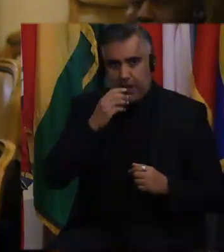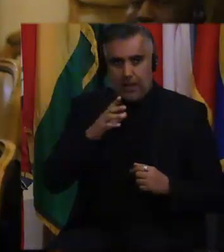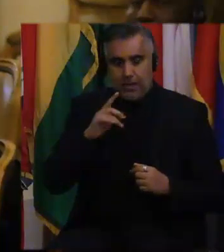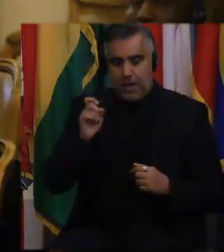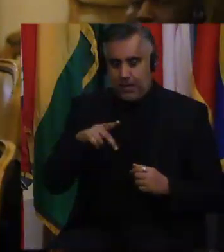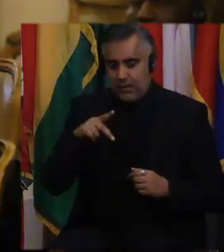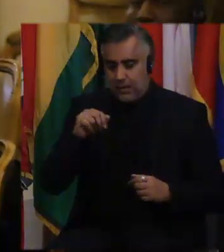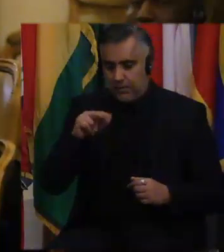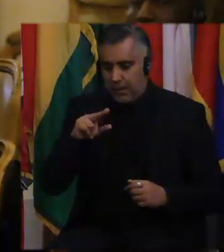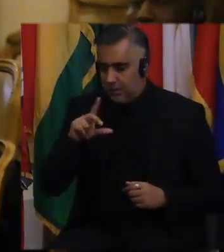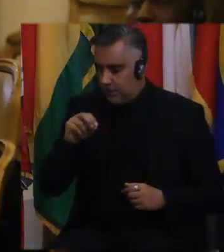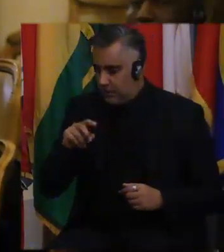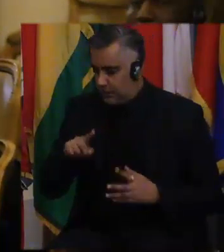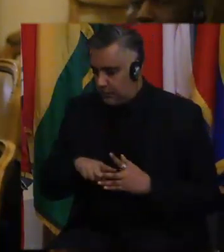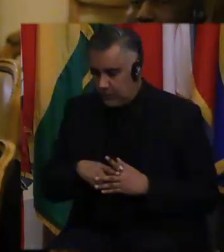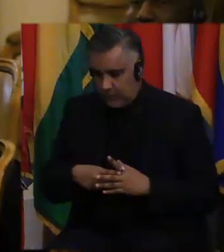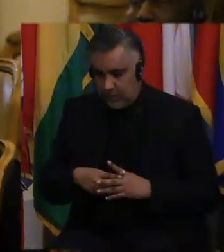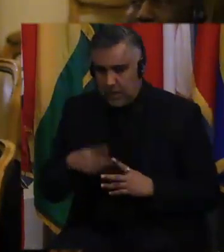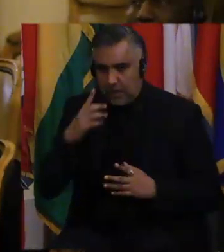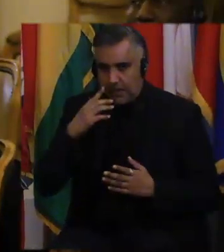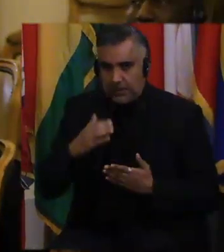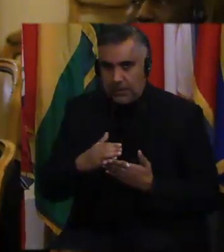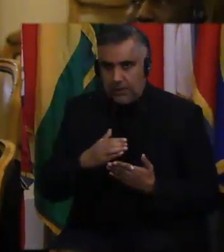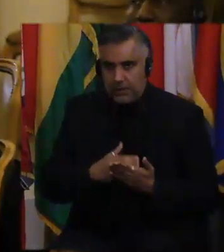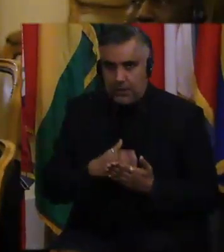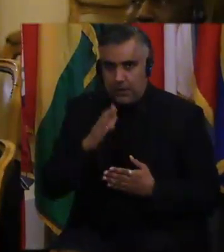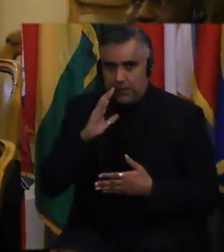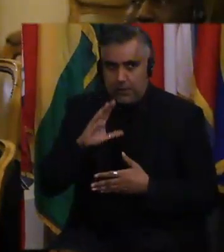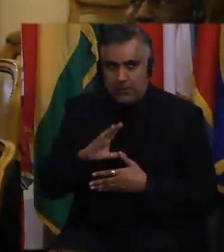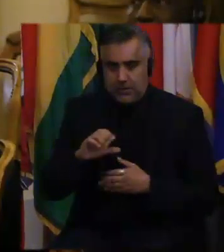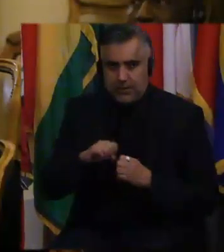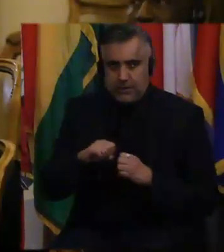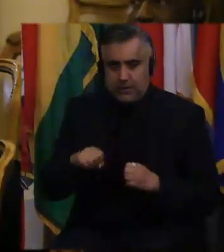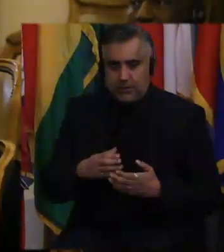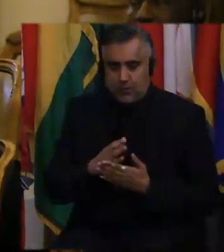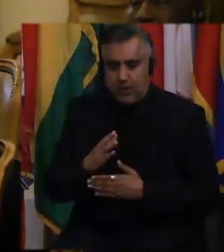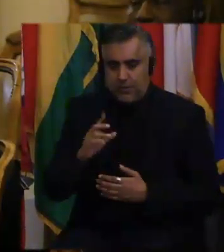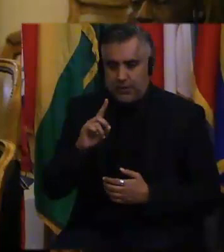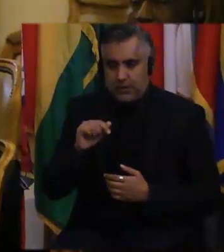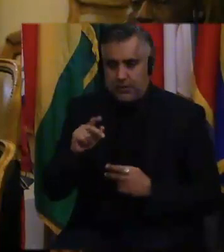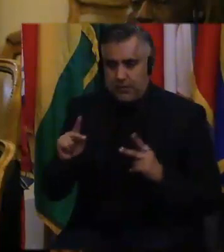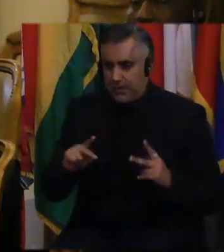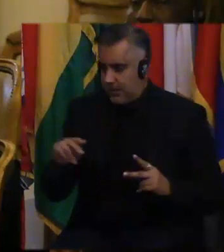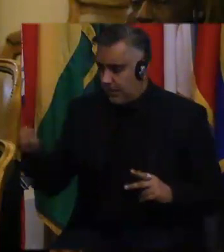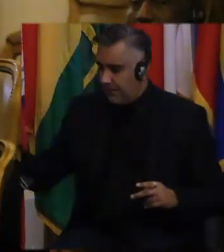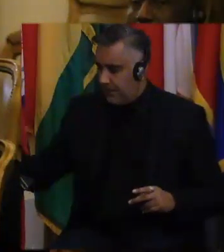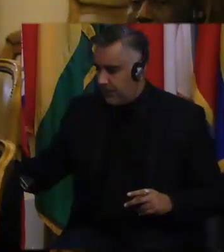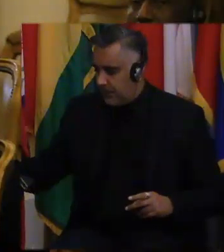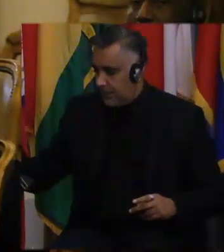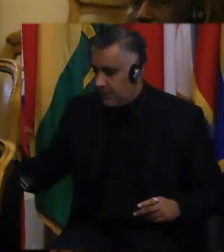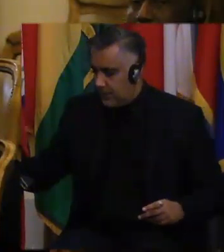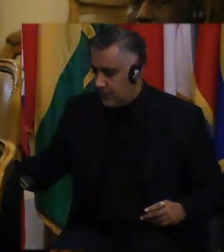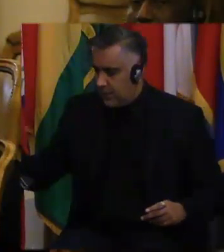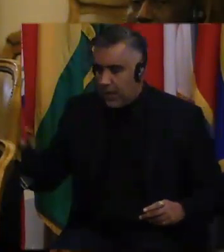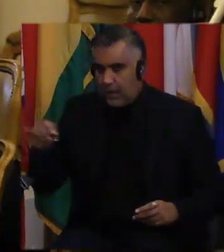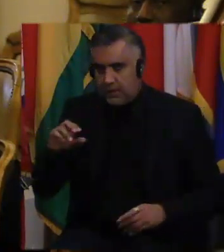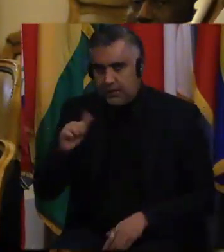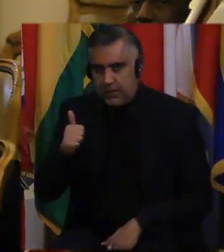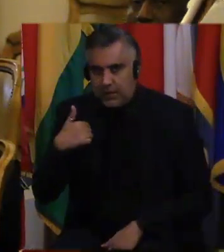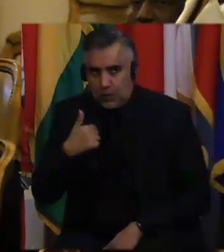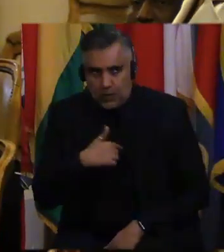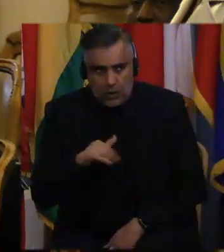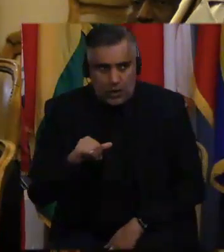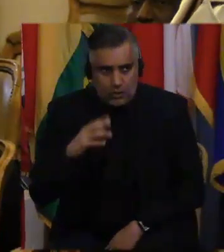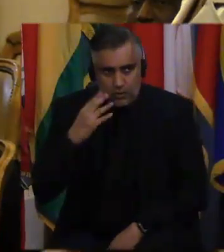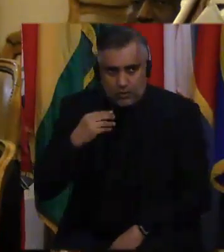Paulo Abrao to lead off on that, given the Convention of the Inter-American System on the Rights of Disabled People and the decade that we're also currently experiencing.